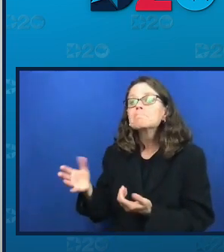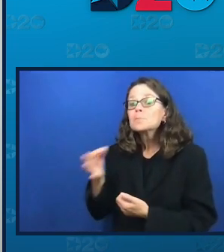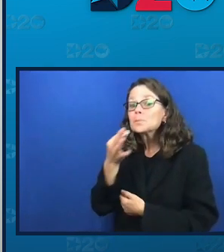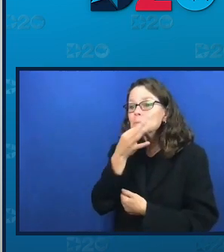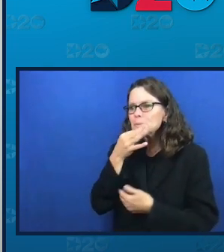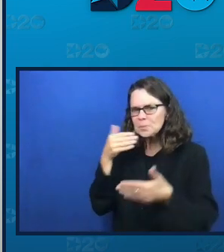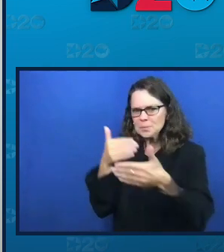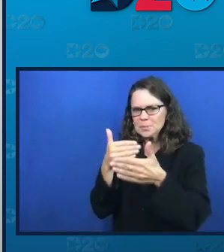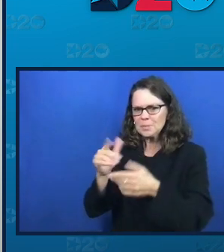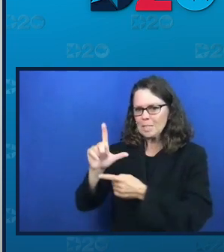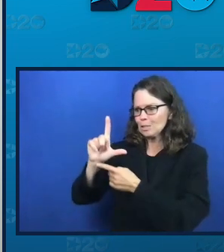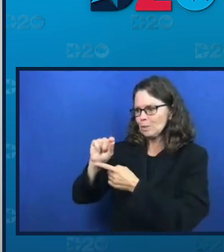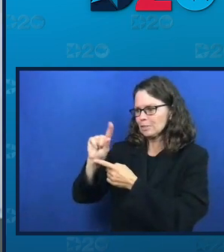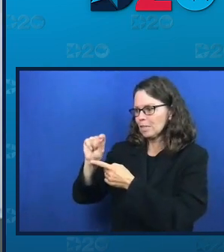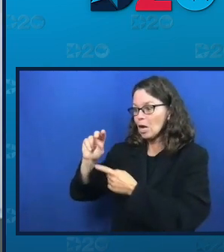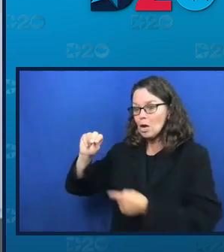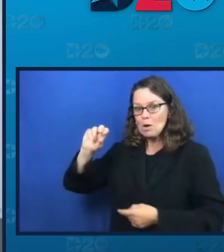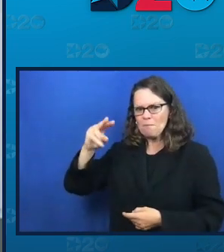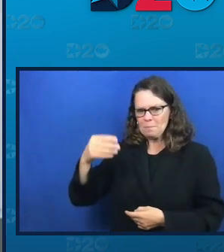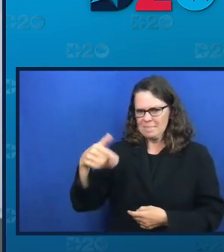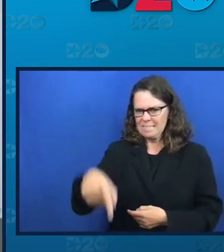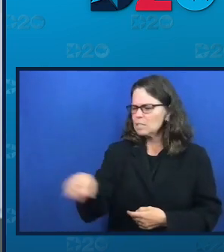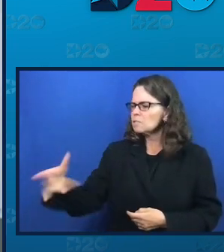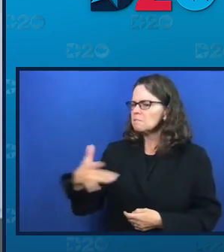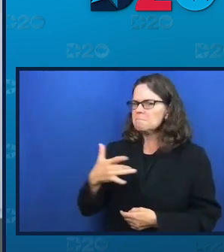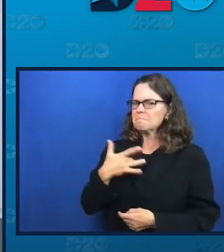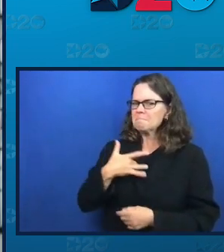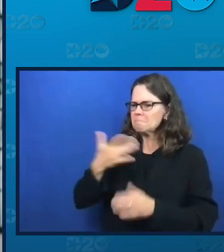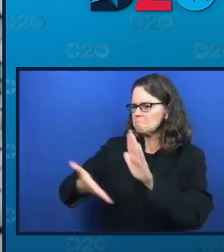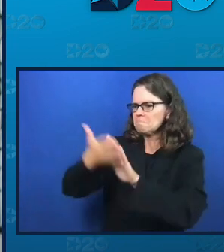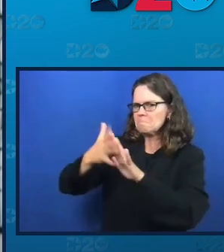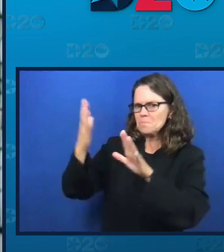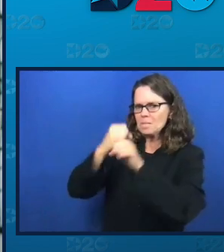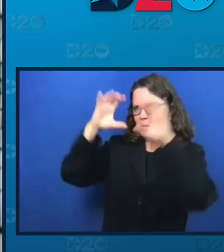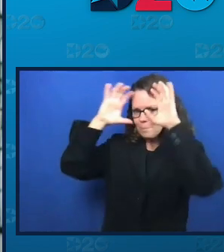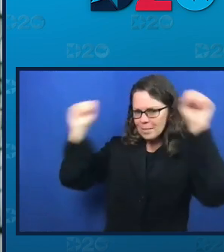who is running for president? Joe Biden. Yeah.